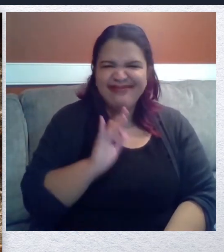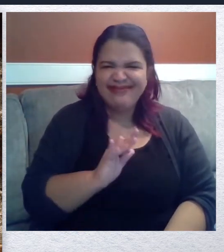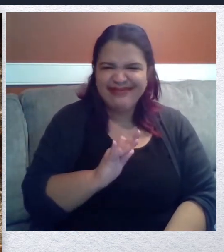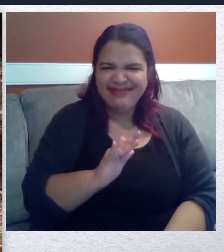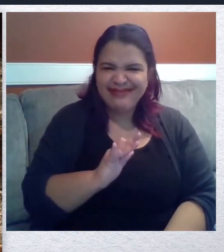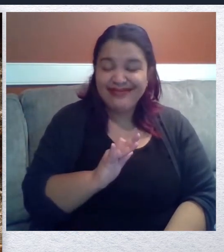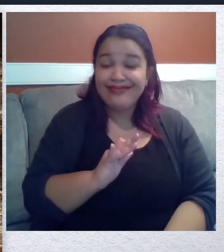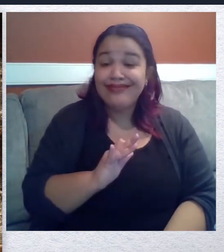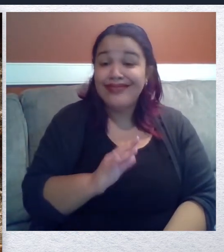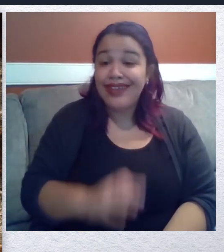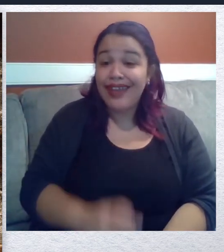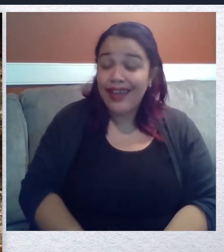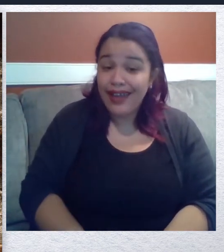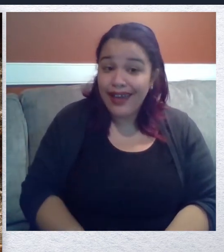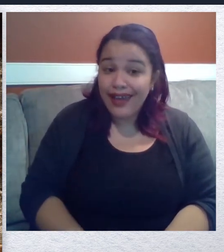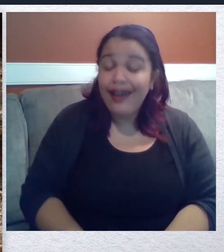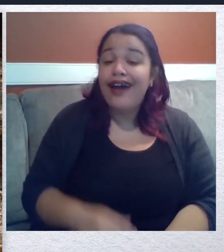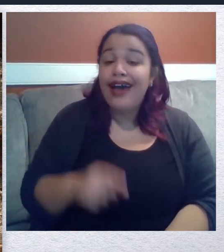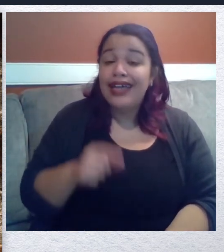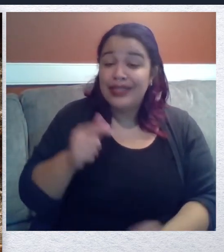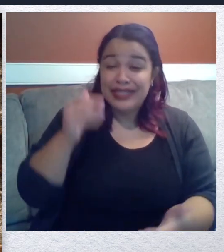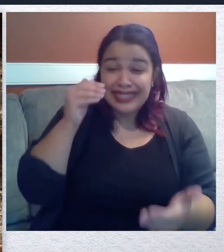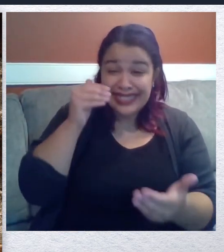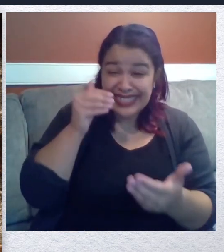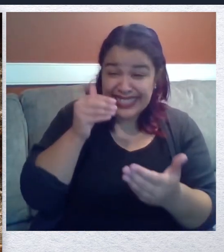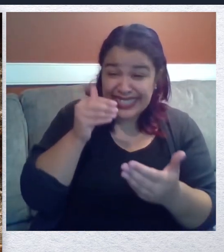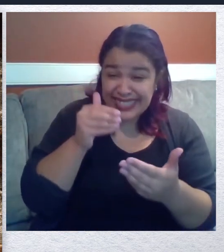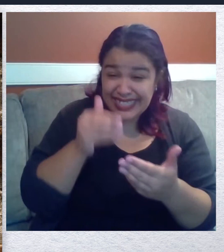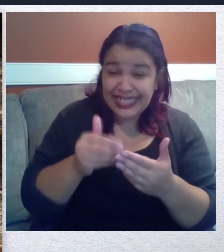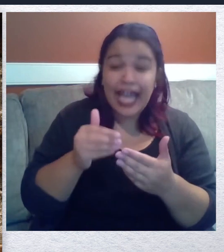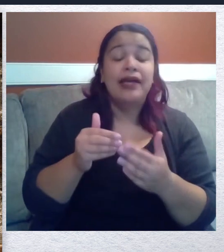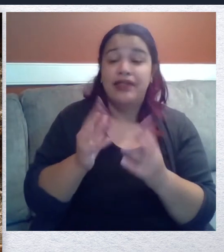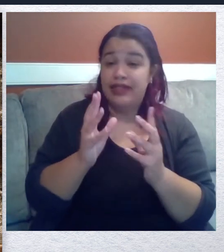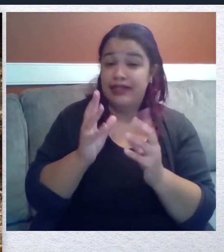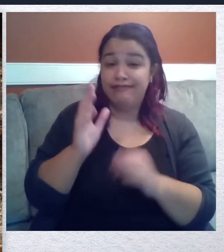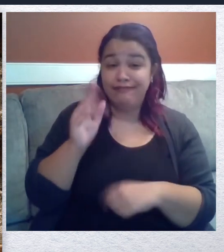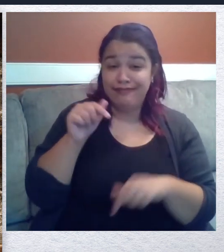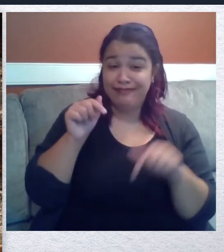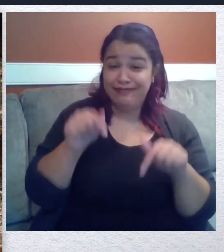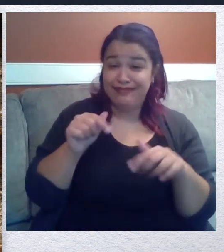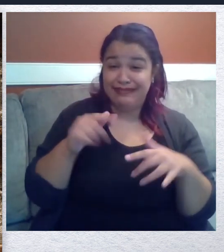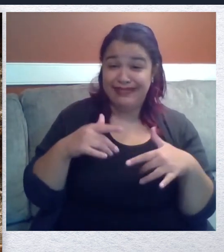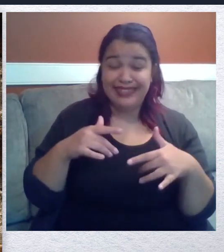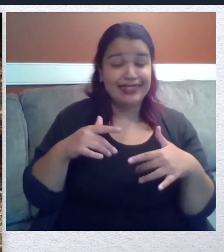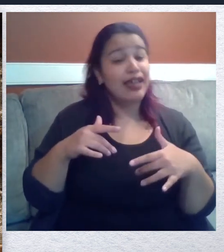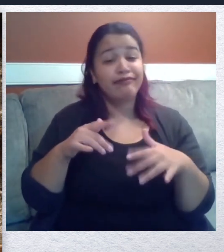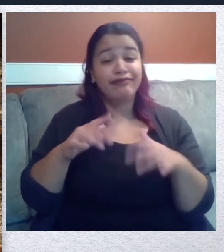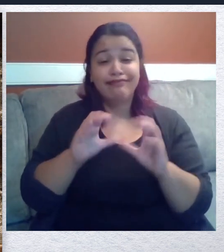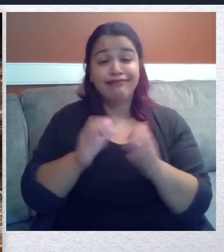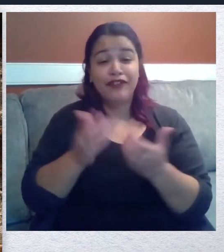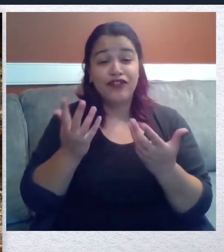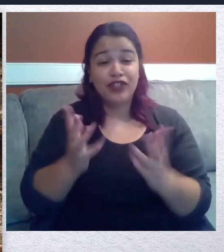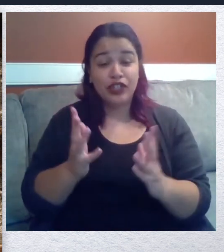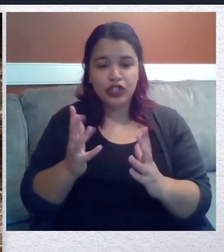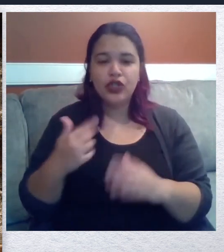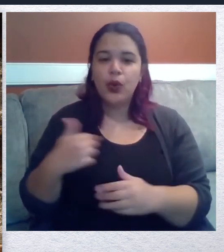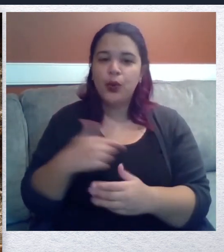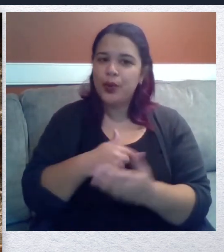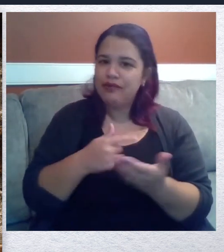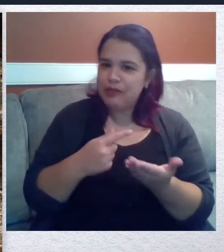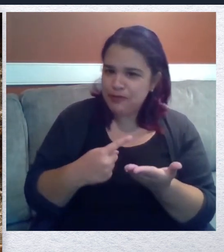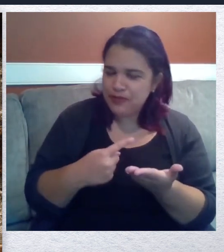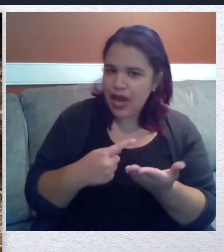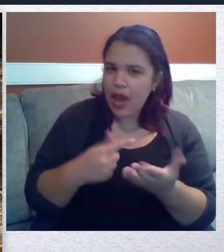final thoughts. We have reviewed quite a bit of information today on how to be successful in interviewing at a virtual